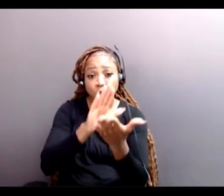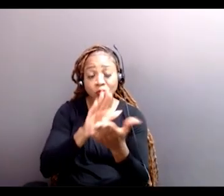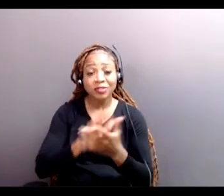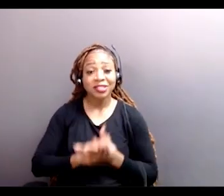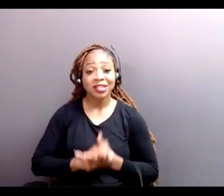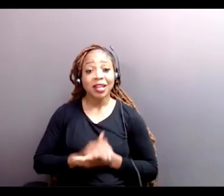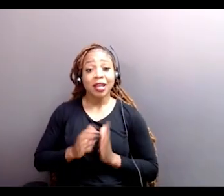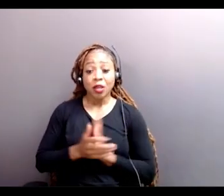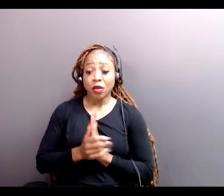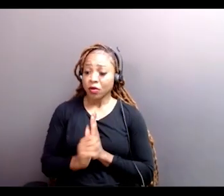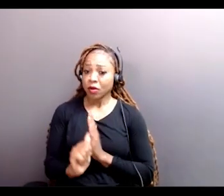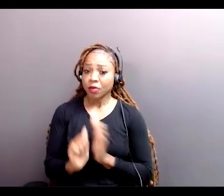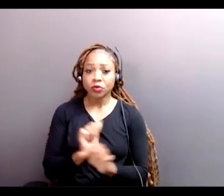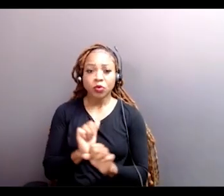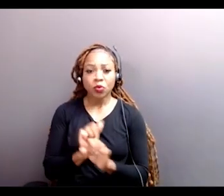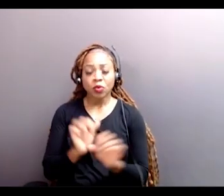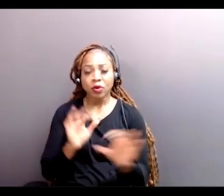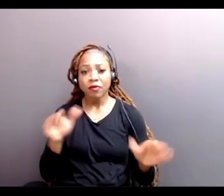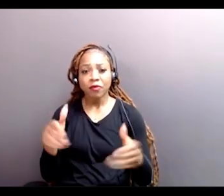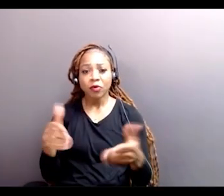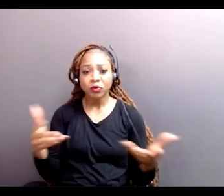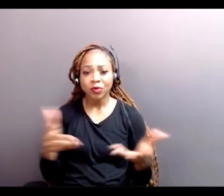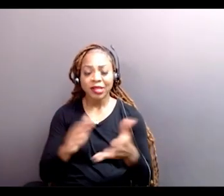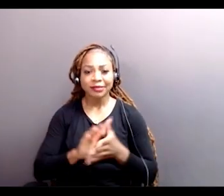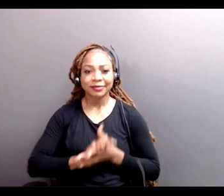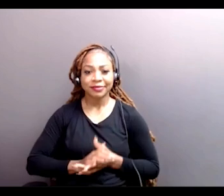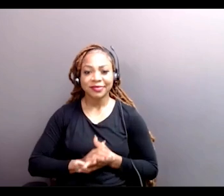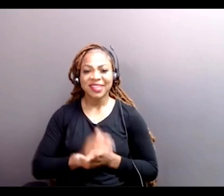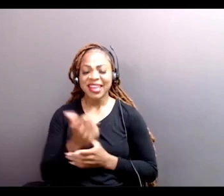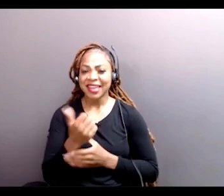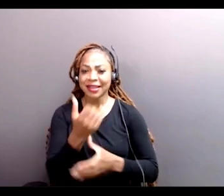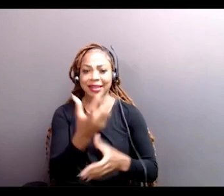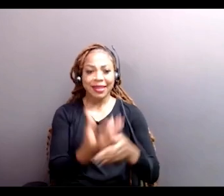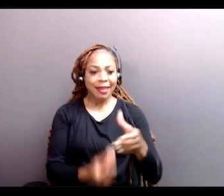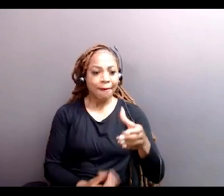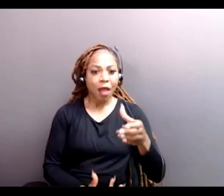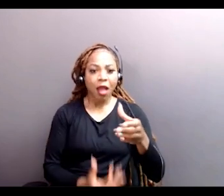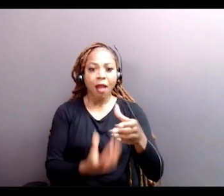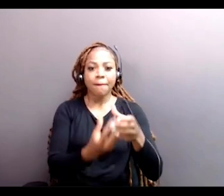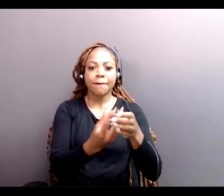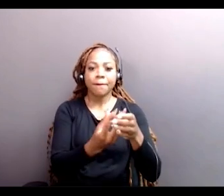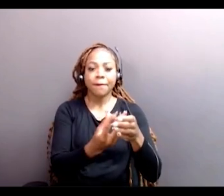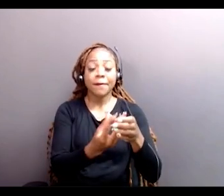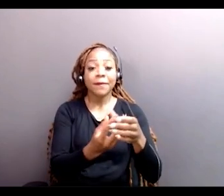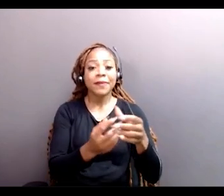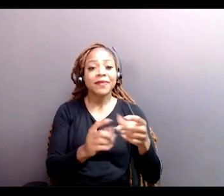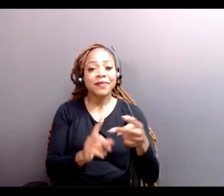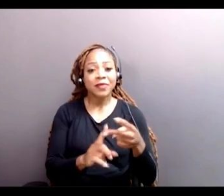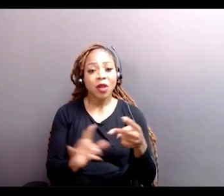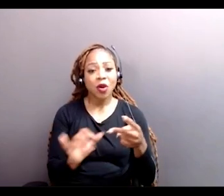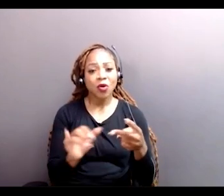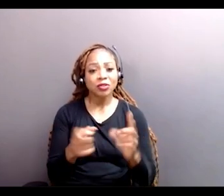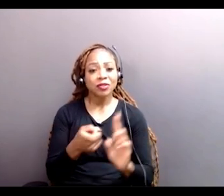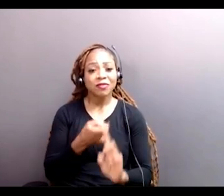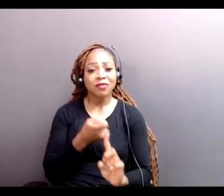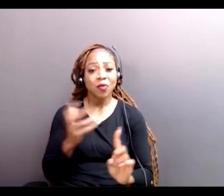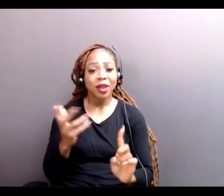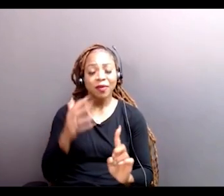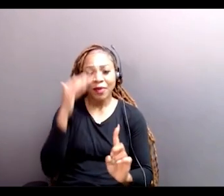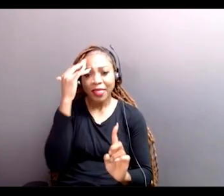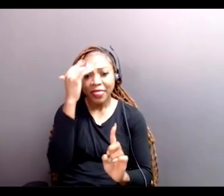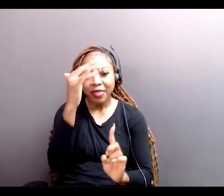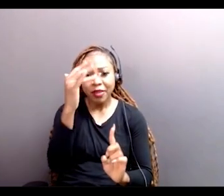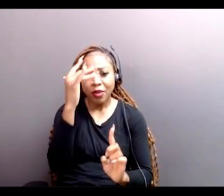our competency work is really focused on really filling that gap, which we know exists, but then doing it from a place which is